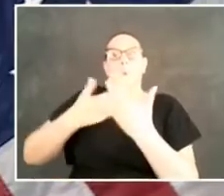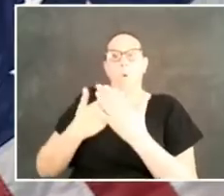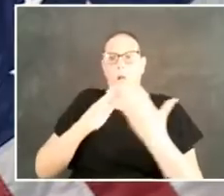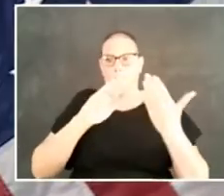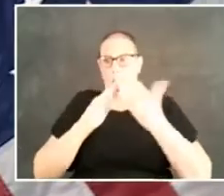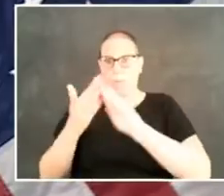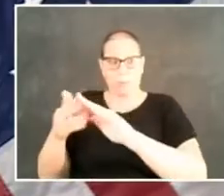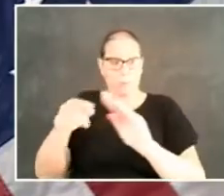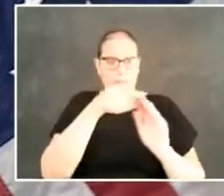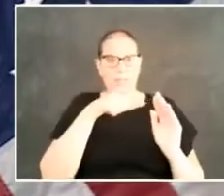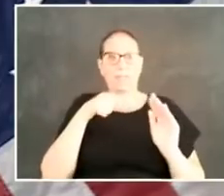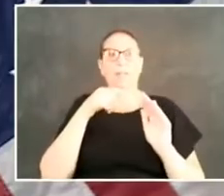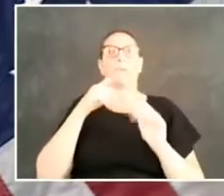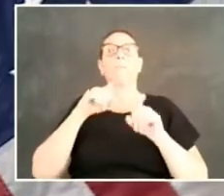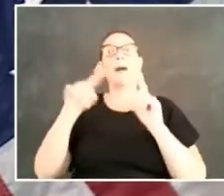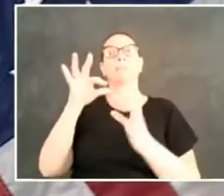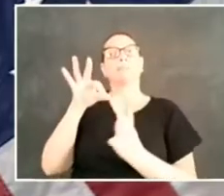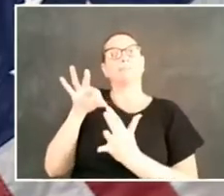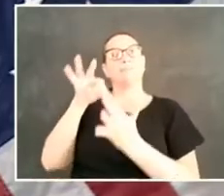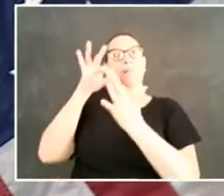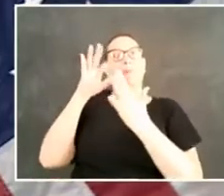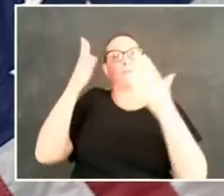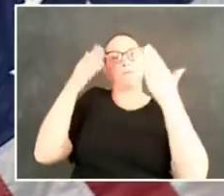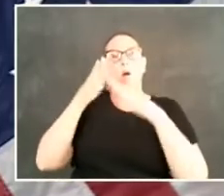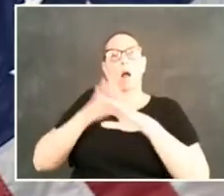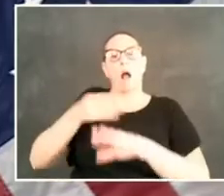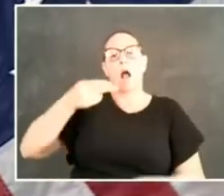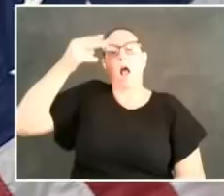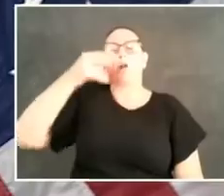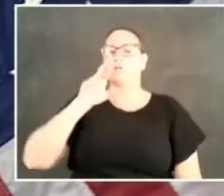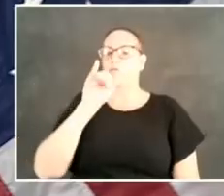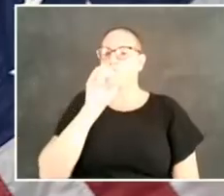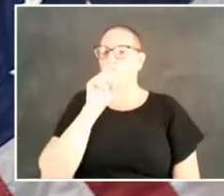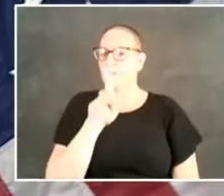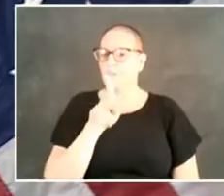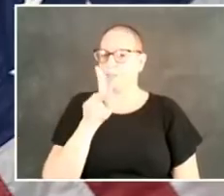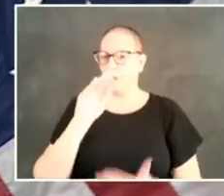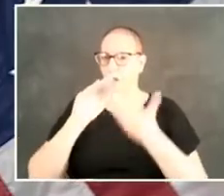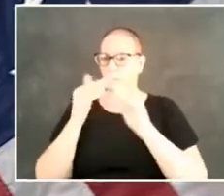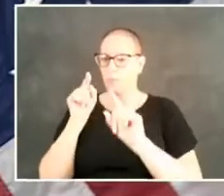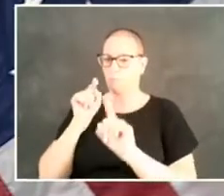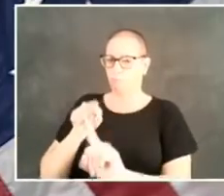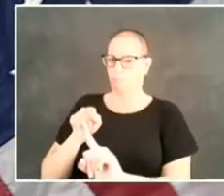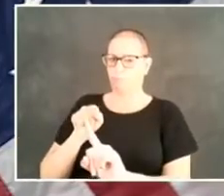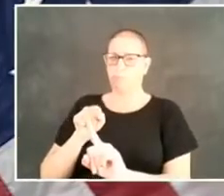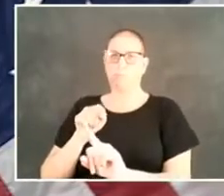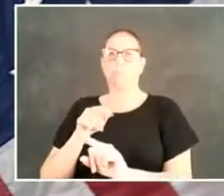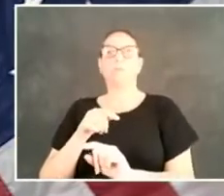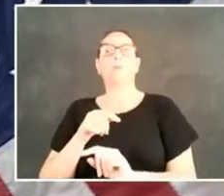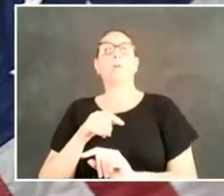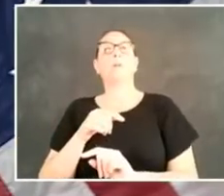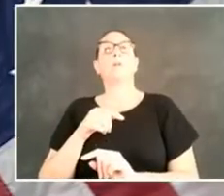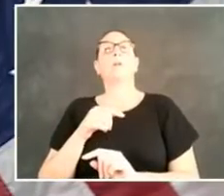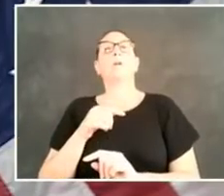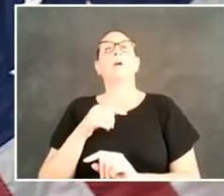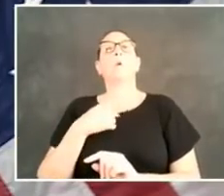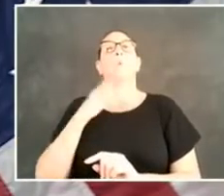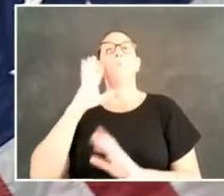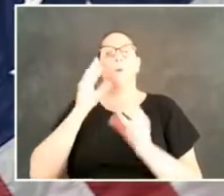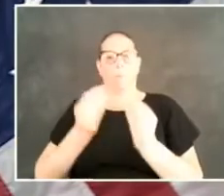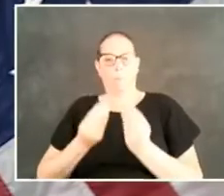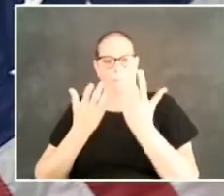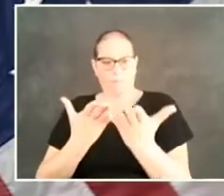to expand that ultimately over all communities of New York City. So whatever we can get you now to give you a sense